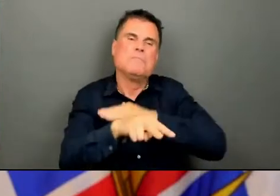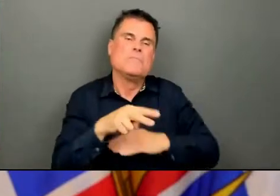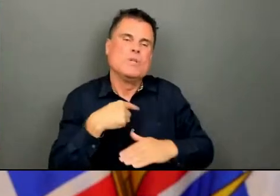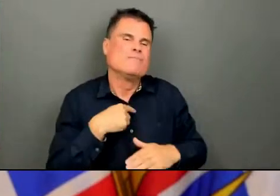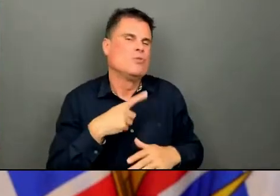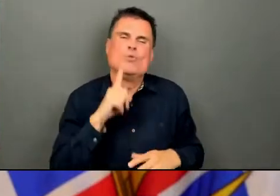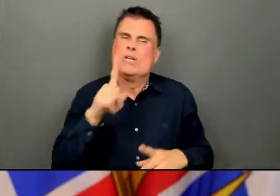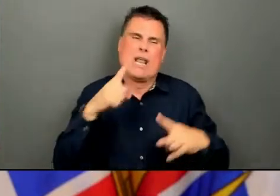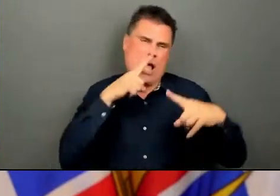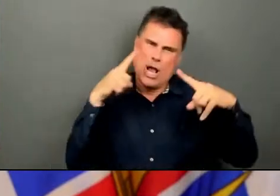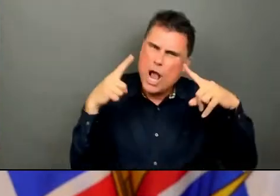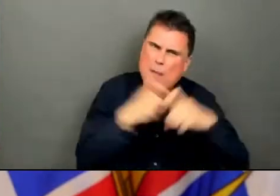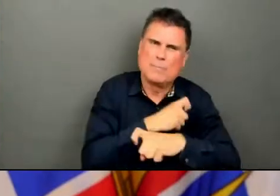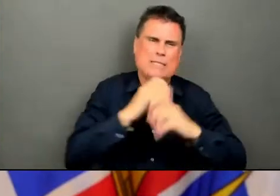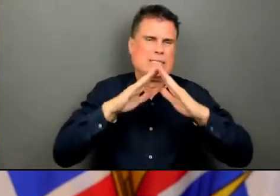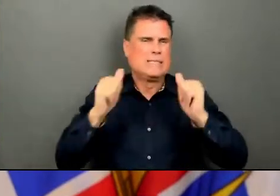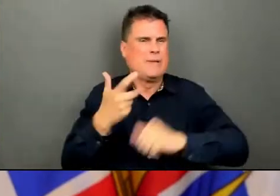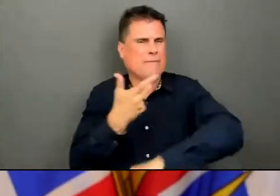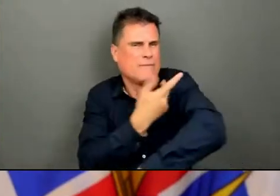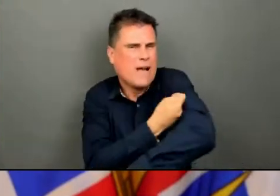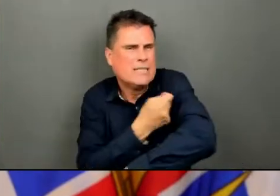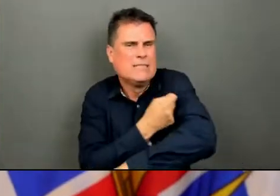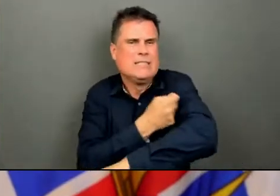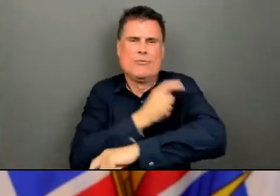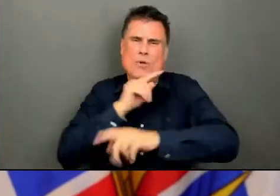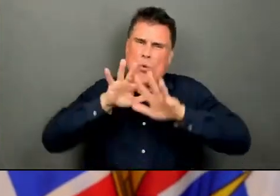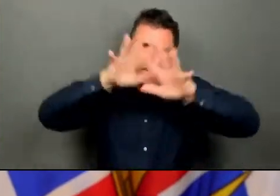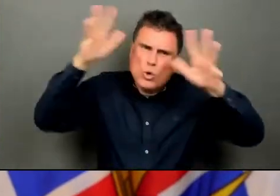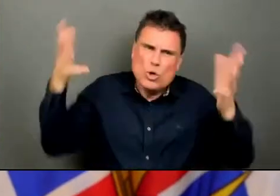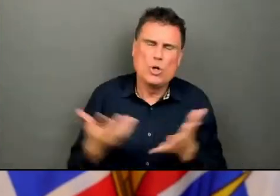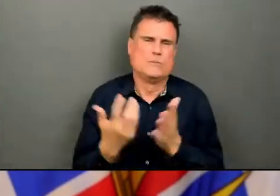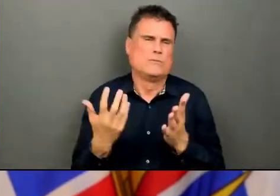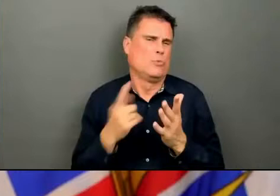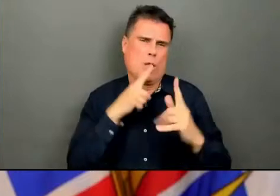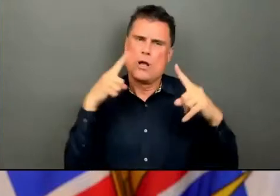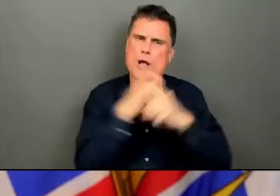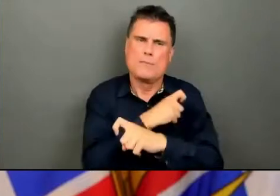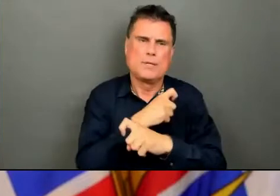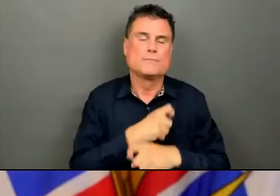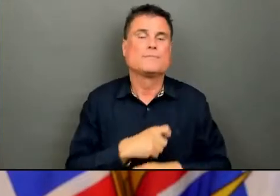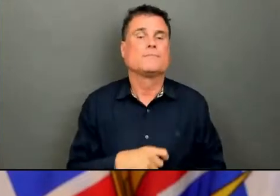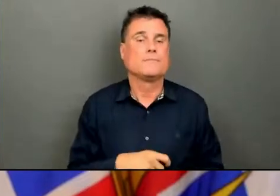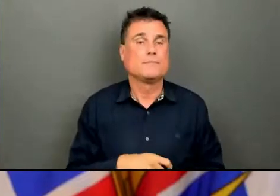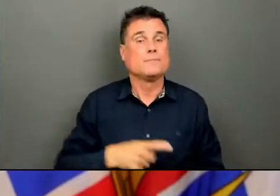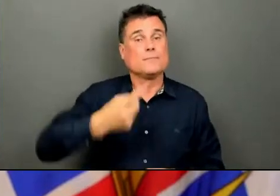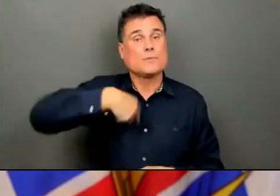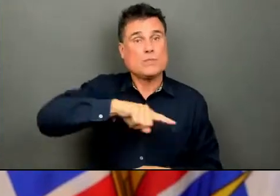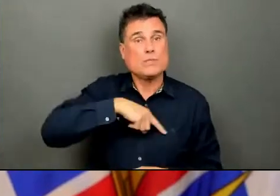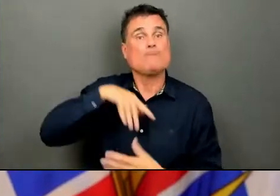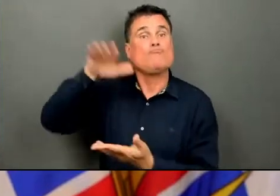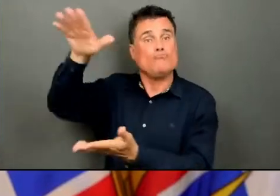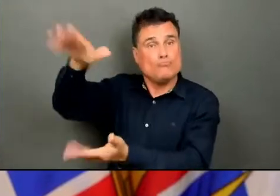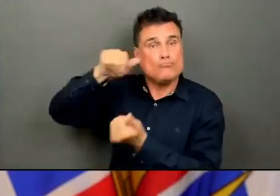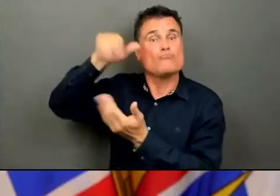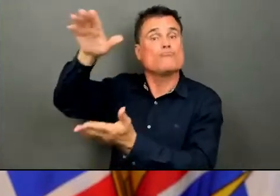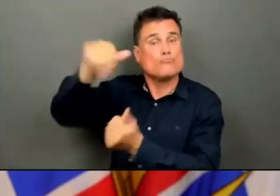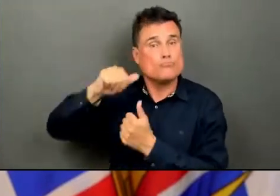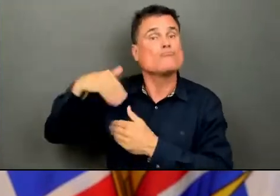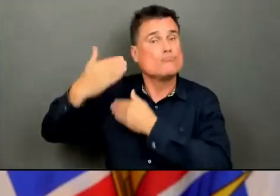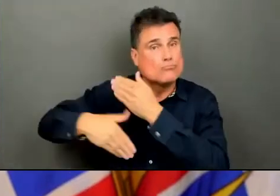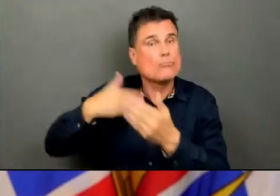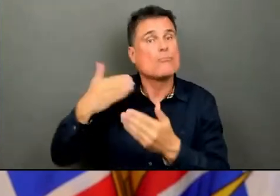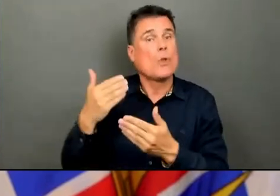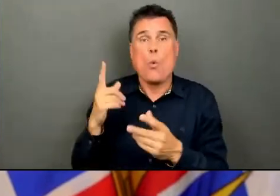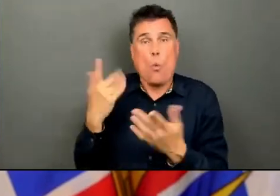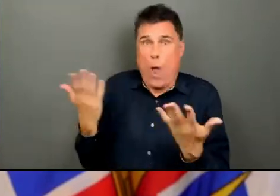the global immunization efforts. So we will continue to work with what we get and be sure that there